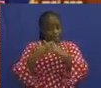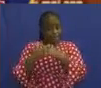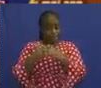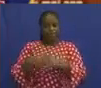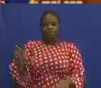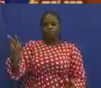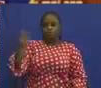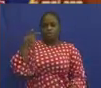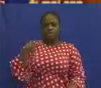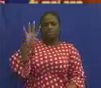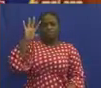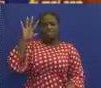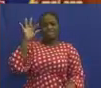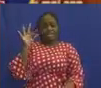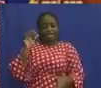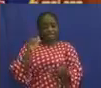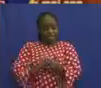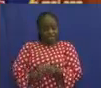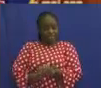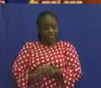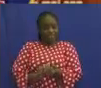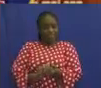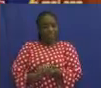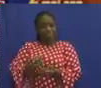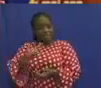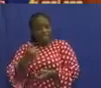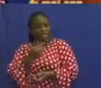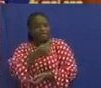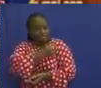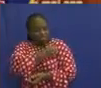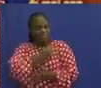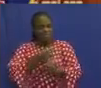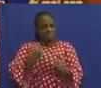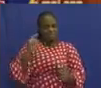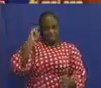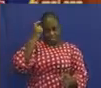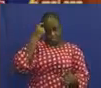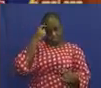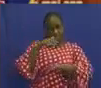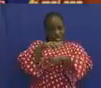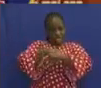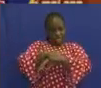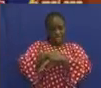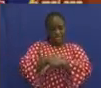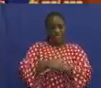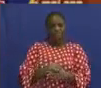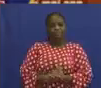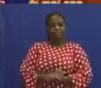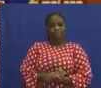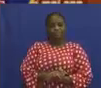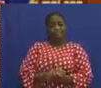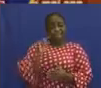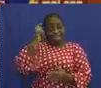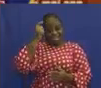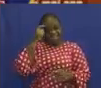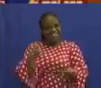and 249,000 AstraZeneca vaccines from the government of the United Kingdom.